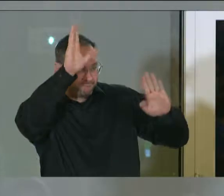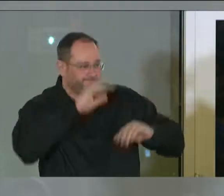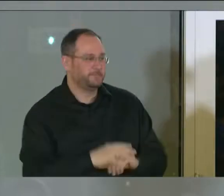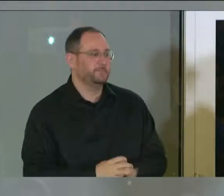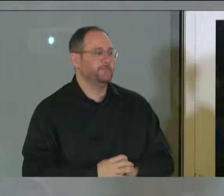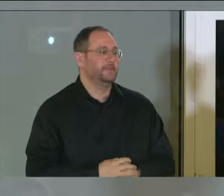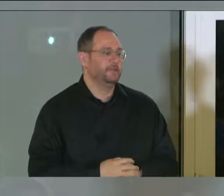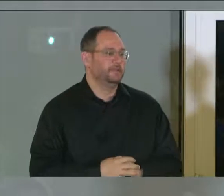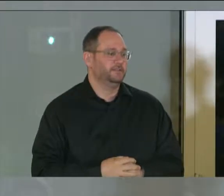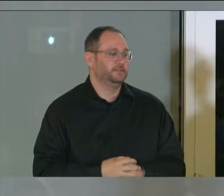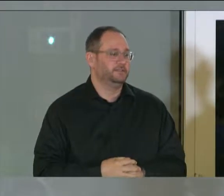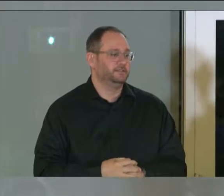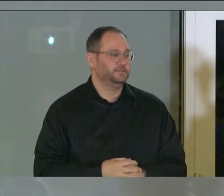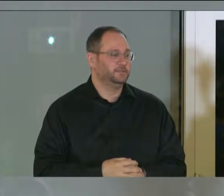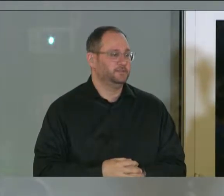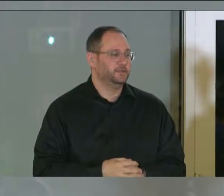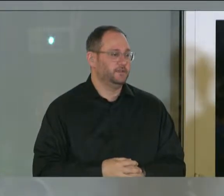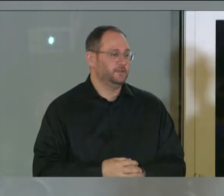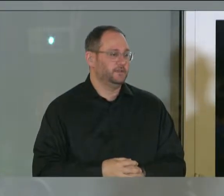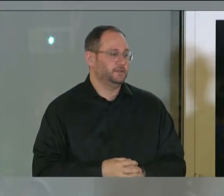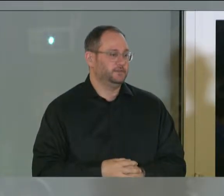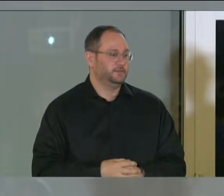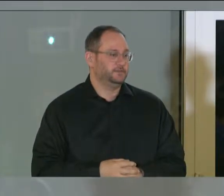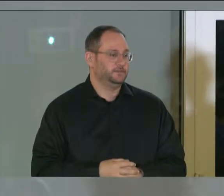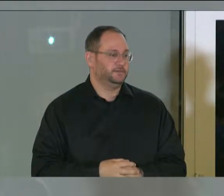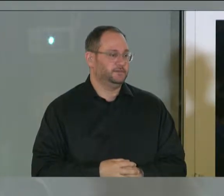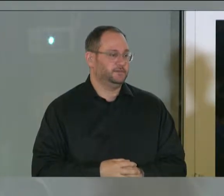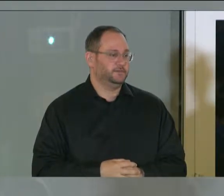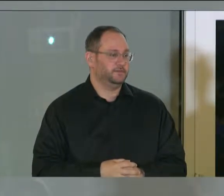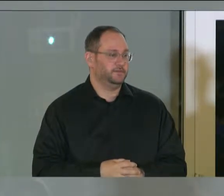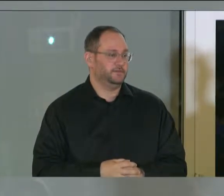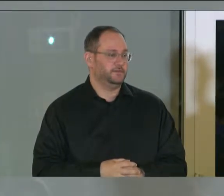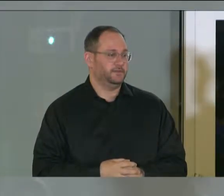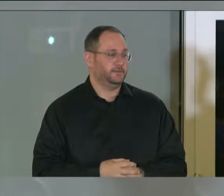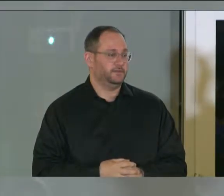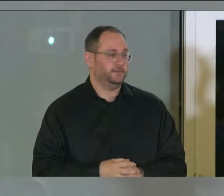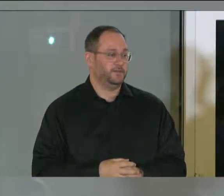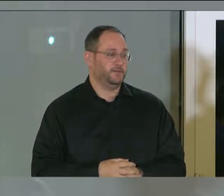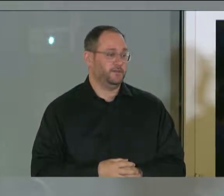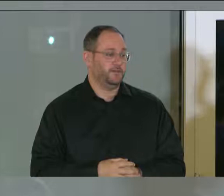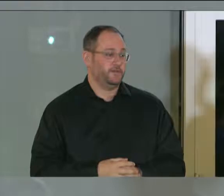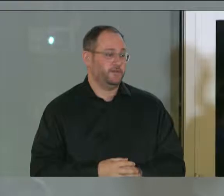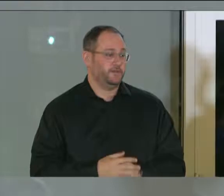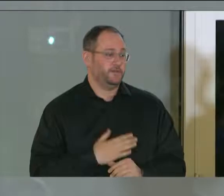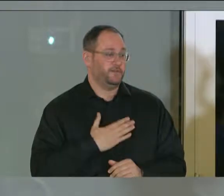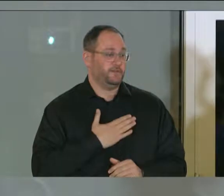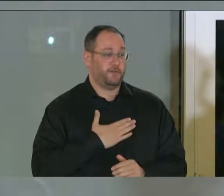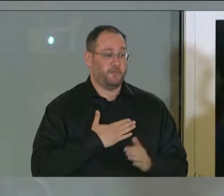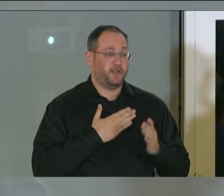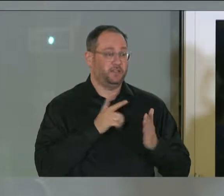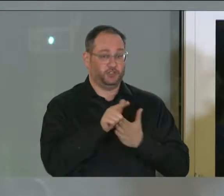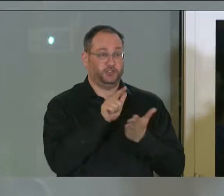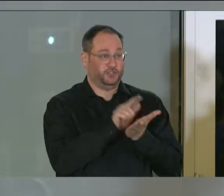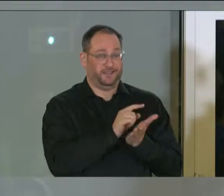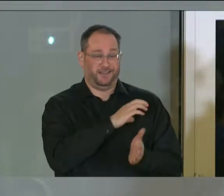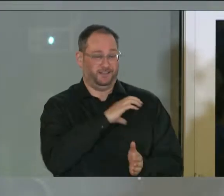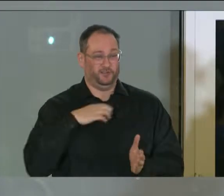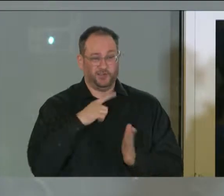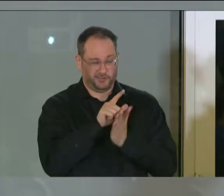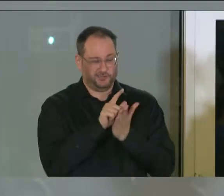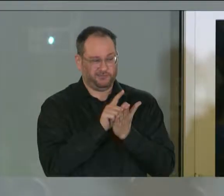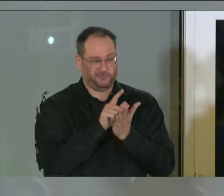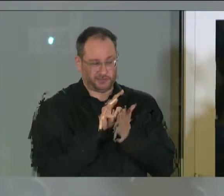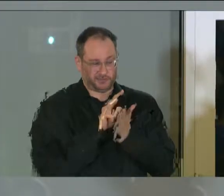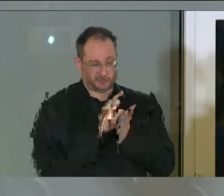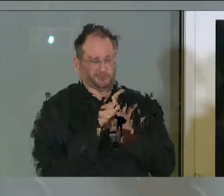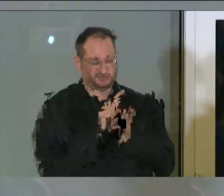We're also joined by my general counsel and also the Mayor's Office of Returning